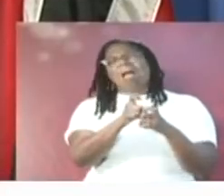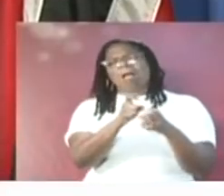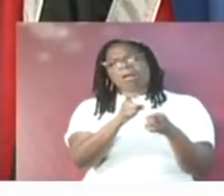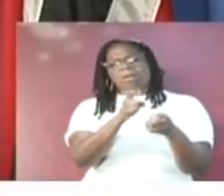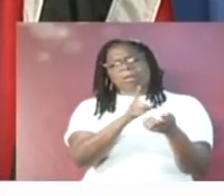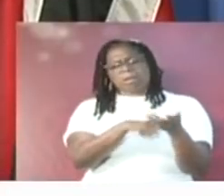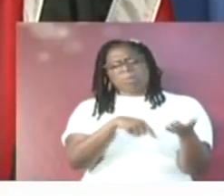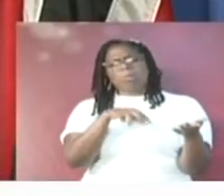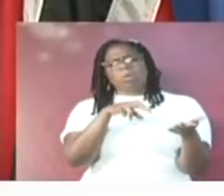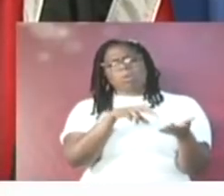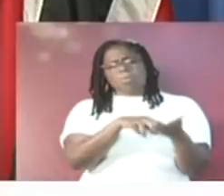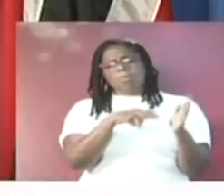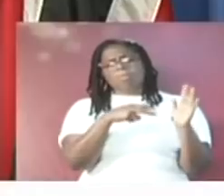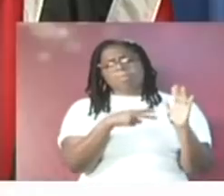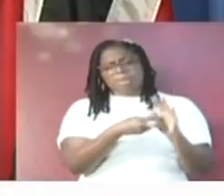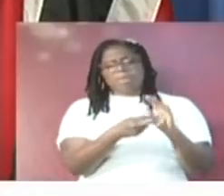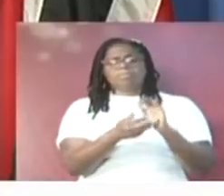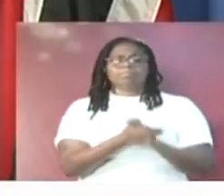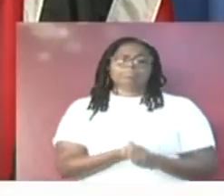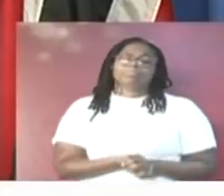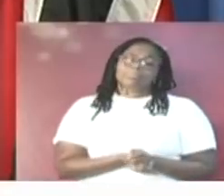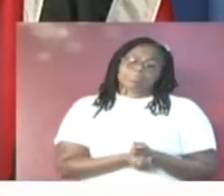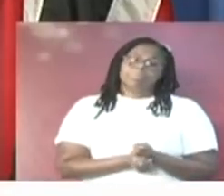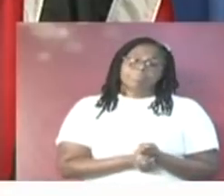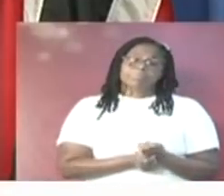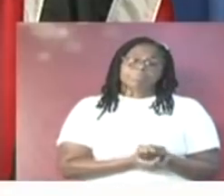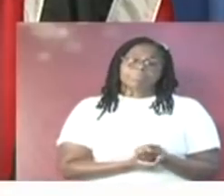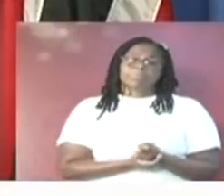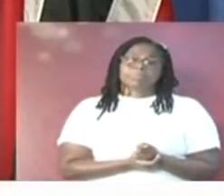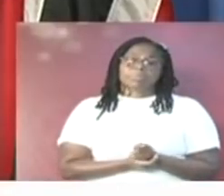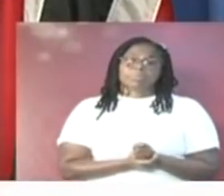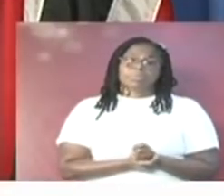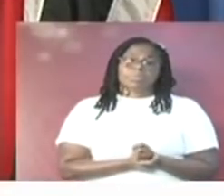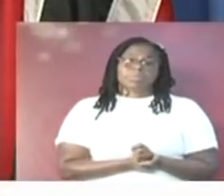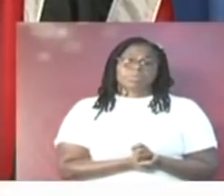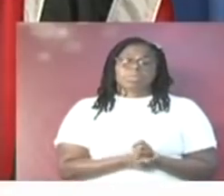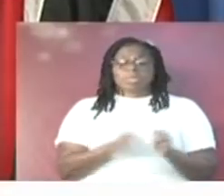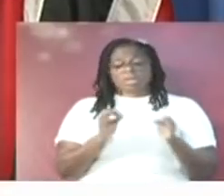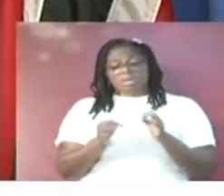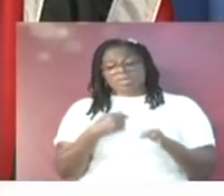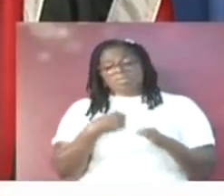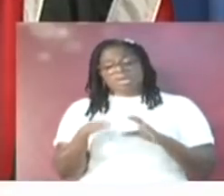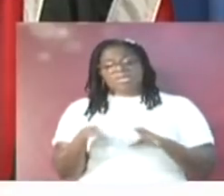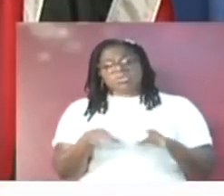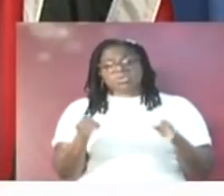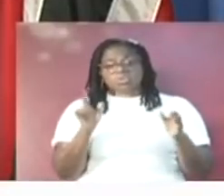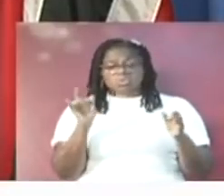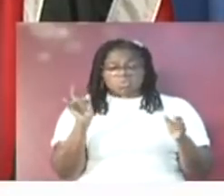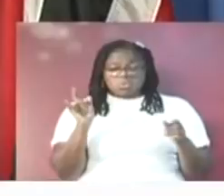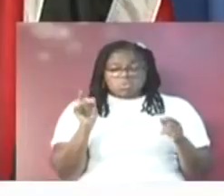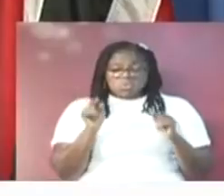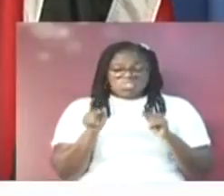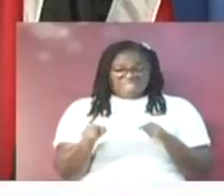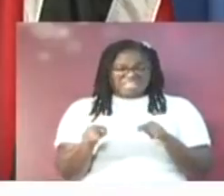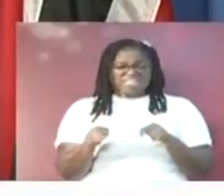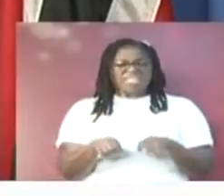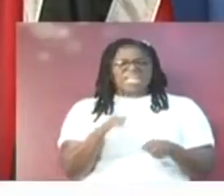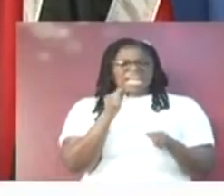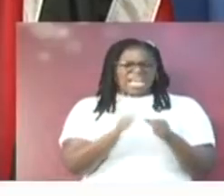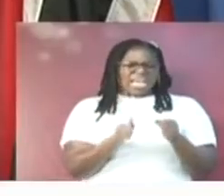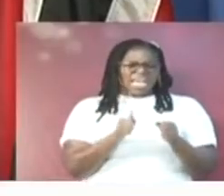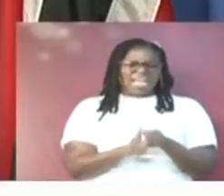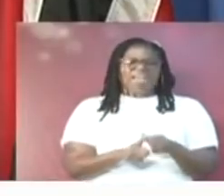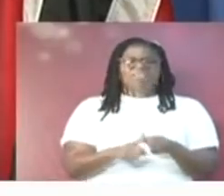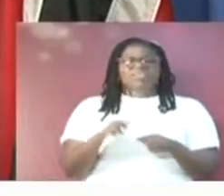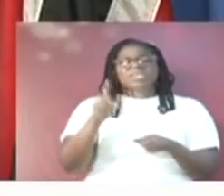You know exactly what that will do. Because if I do that, every Tom, Dick, Harry, and his mangy dog